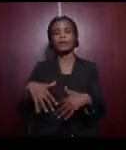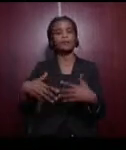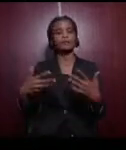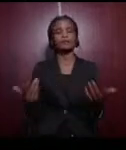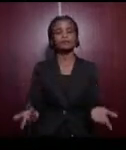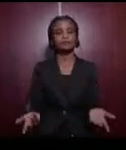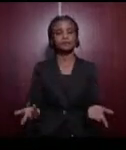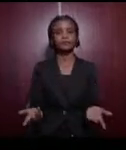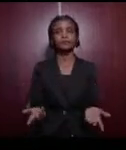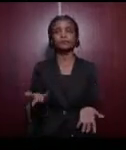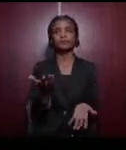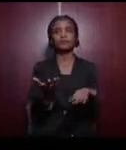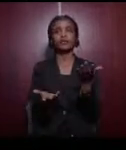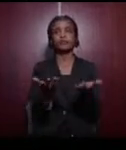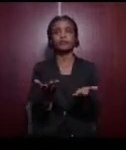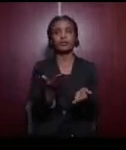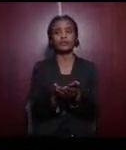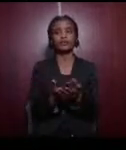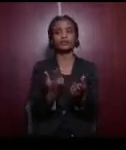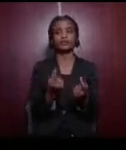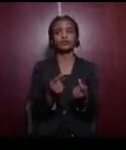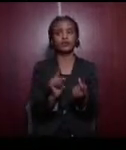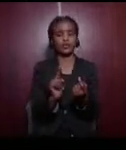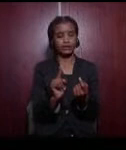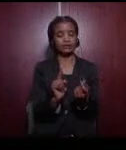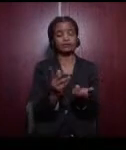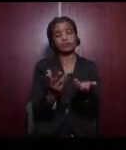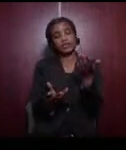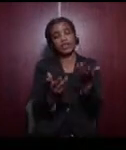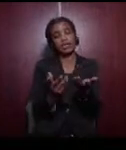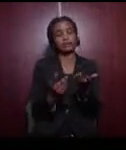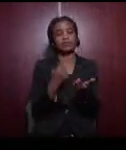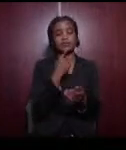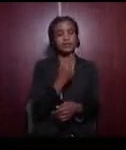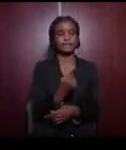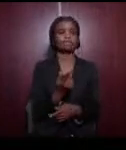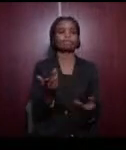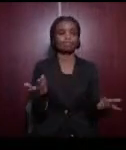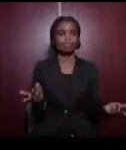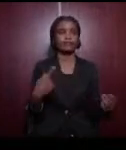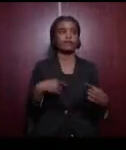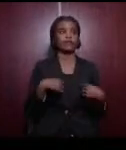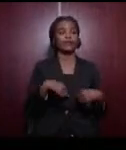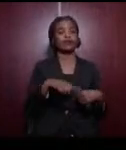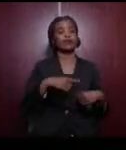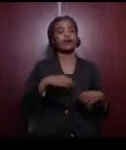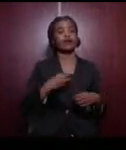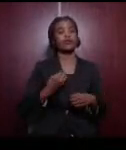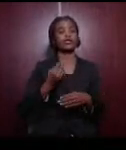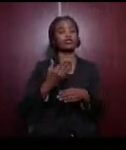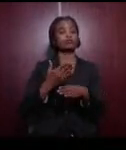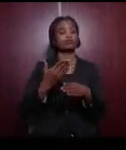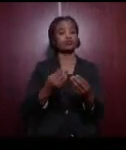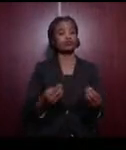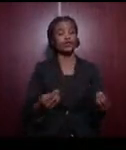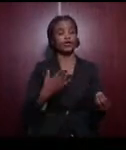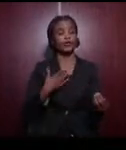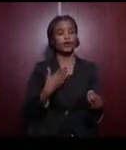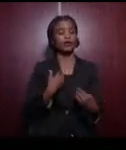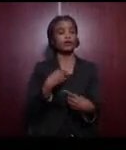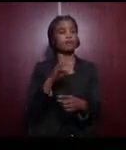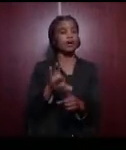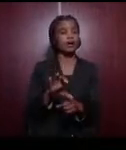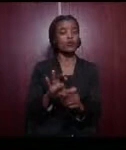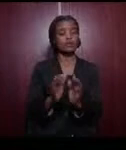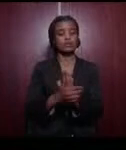Rabata, we want to transfer skill. Governing Baruna. Johannesburg water is having a problem, challenges,